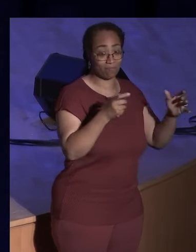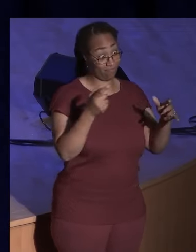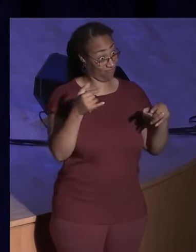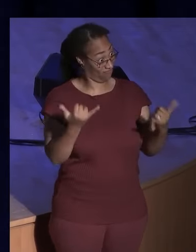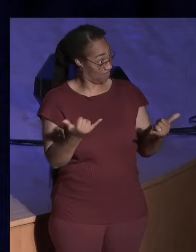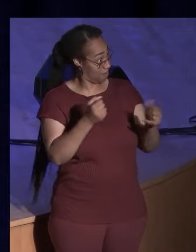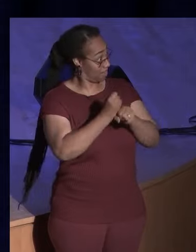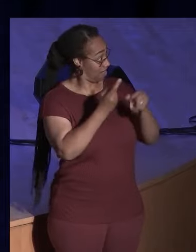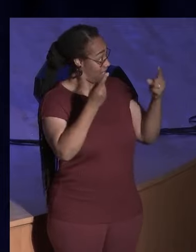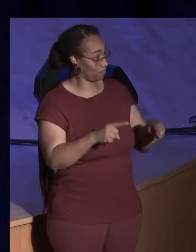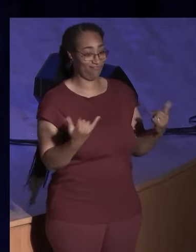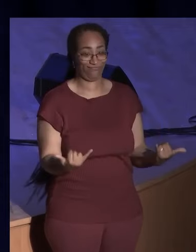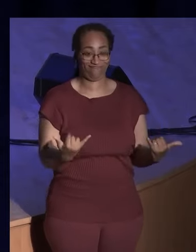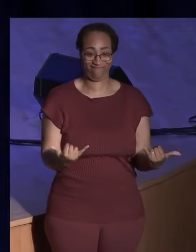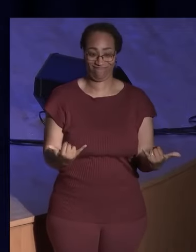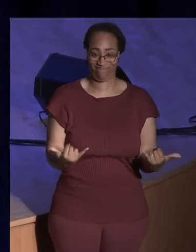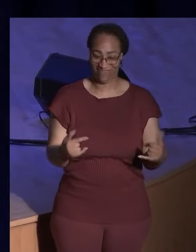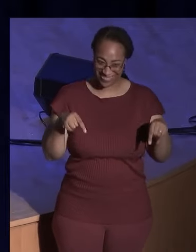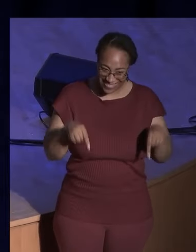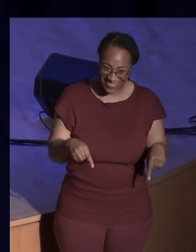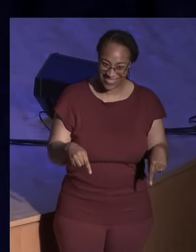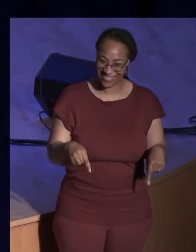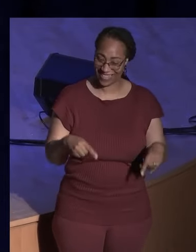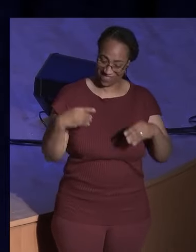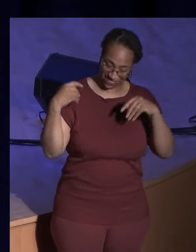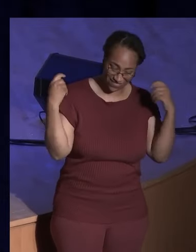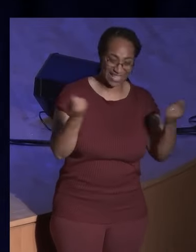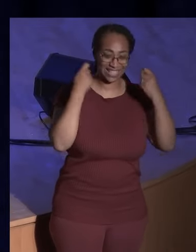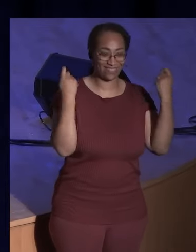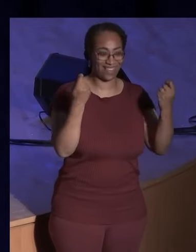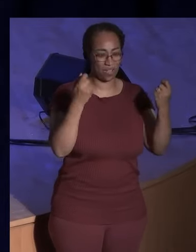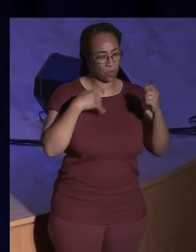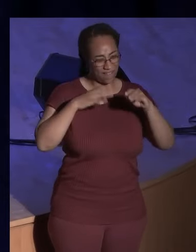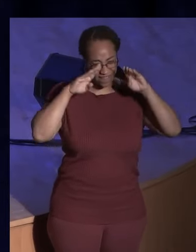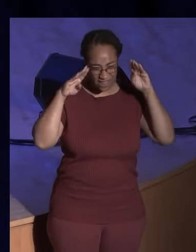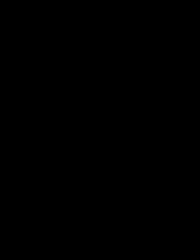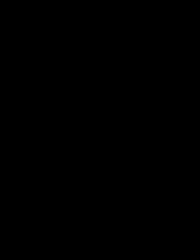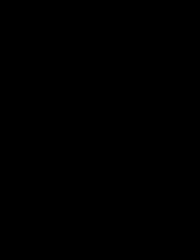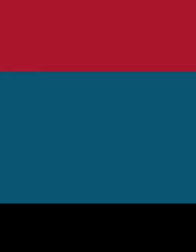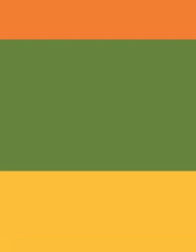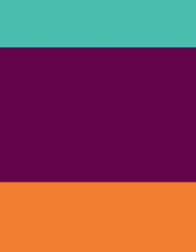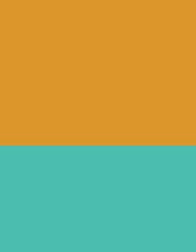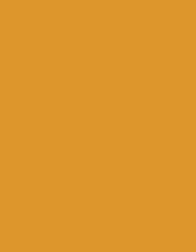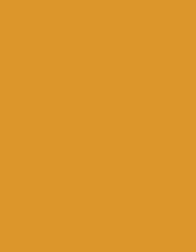Folk Life Festival, focused on Indigenous voices of the Americas.